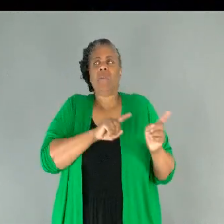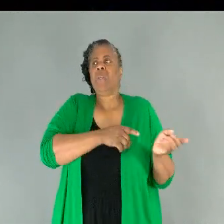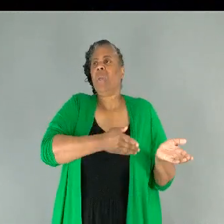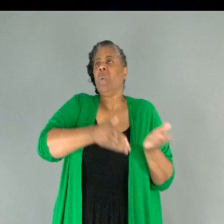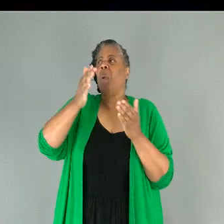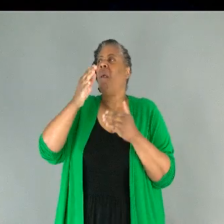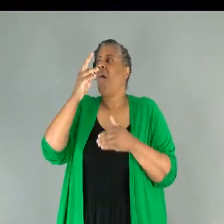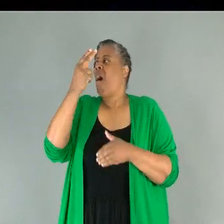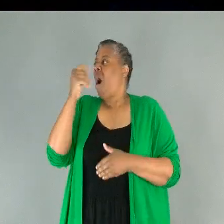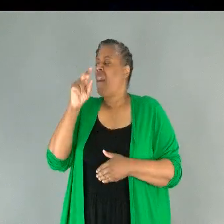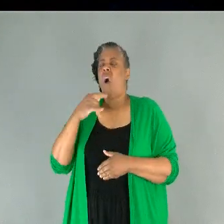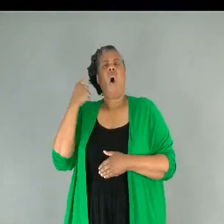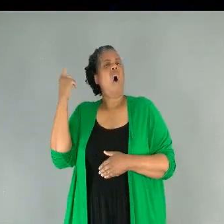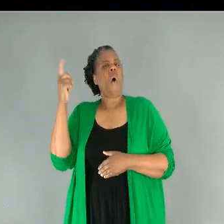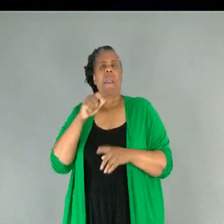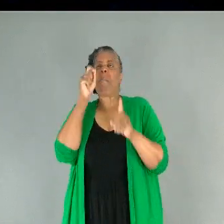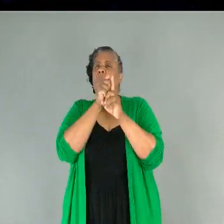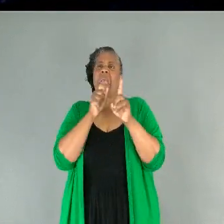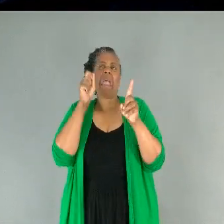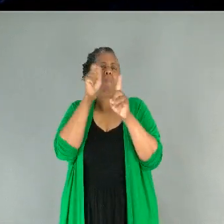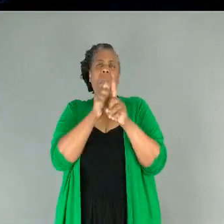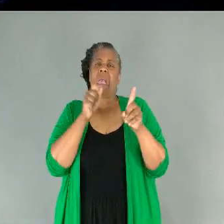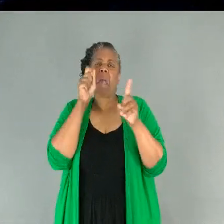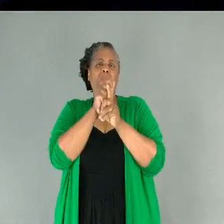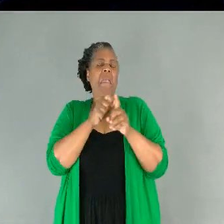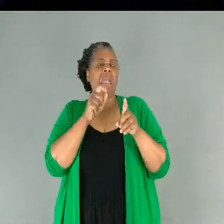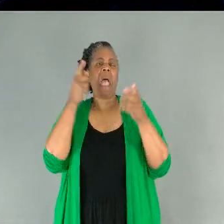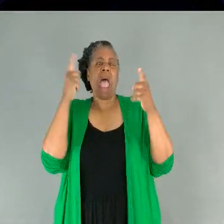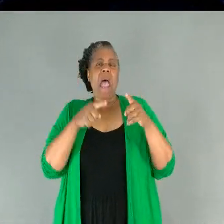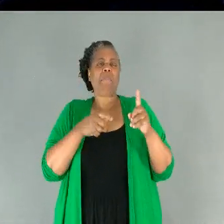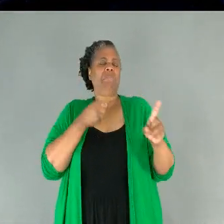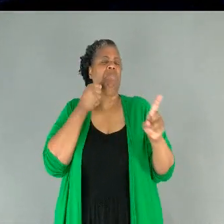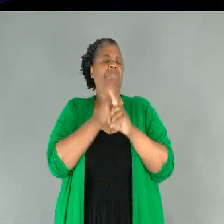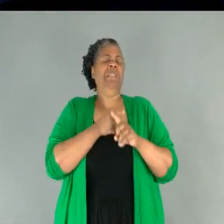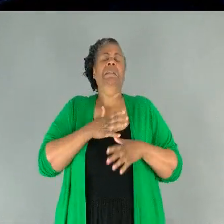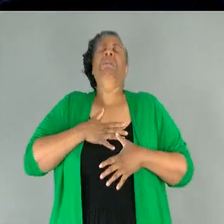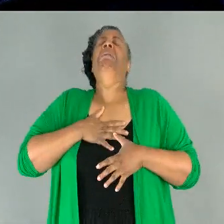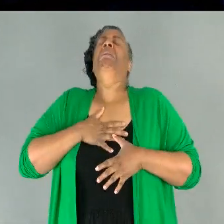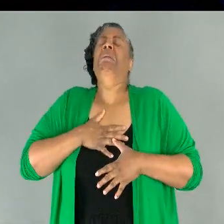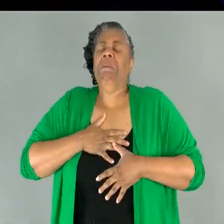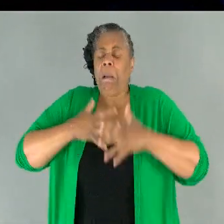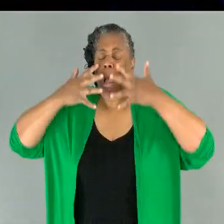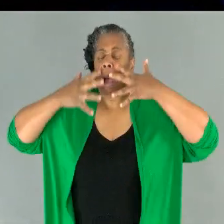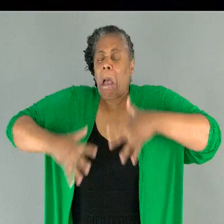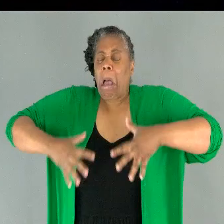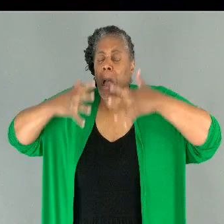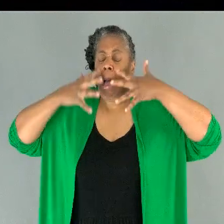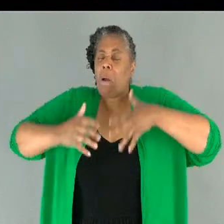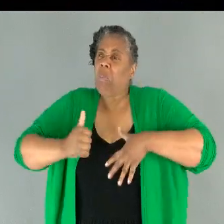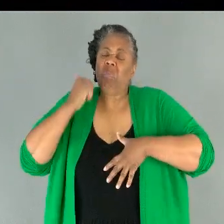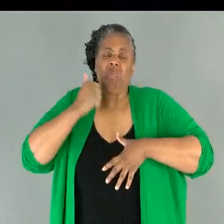her rival provoked her till she wept and she would not eat.